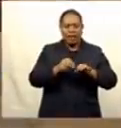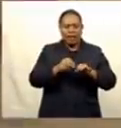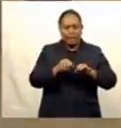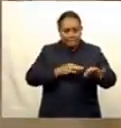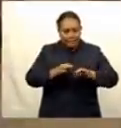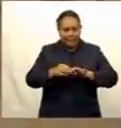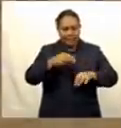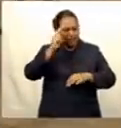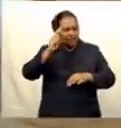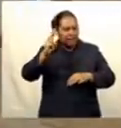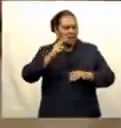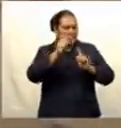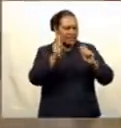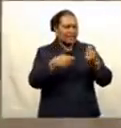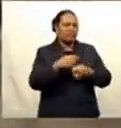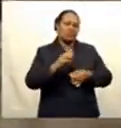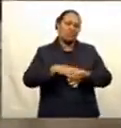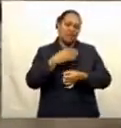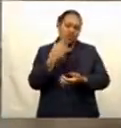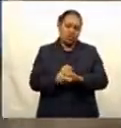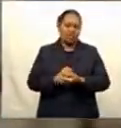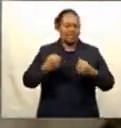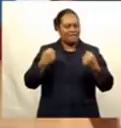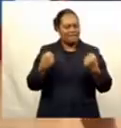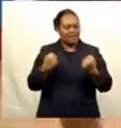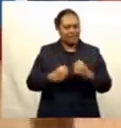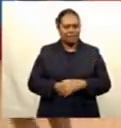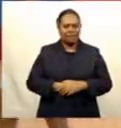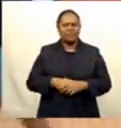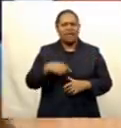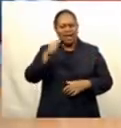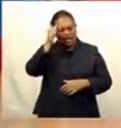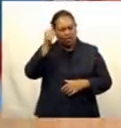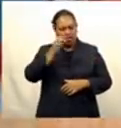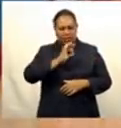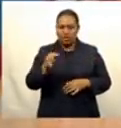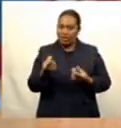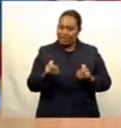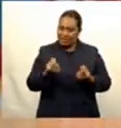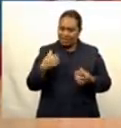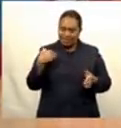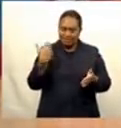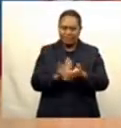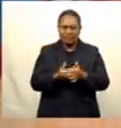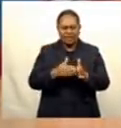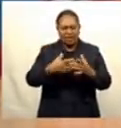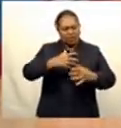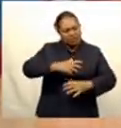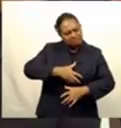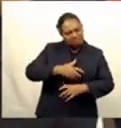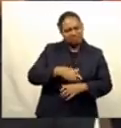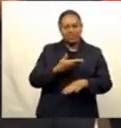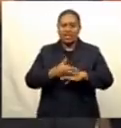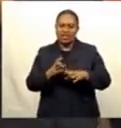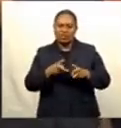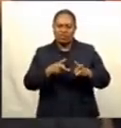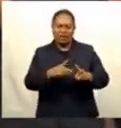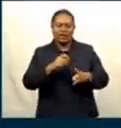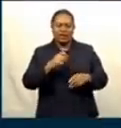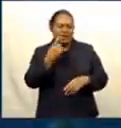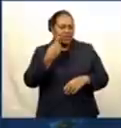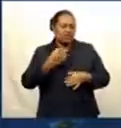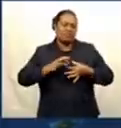national squad keep fit while at home. While it's been a rough couple of weeks, Brazil says they're adjusting to the new norm and trying to stay connected as a